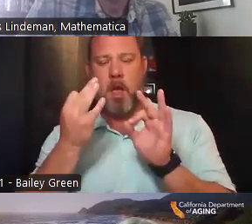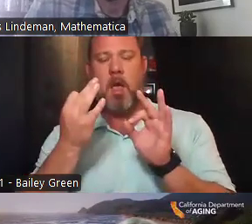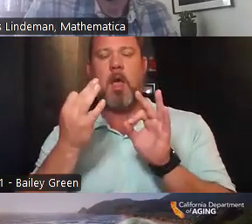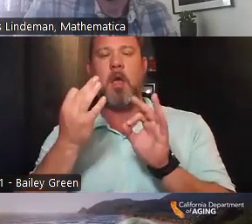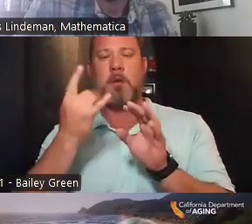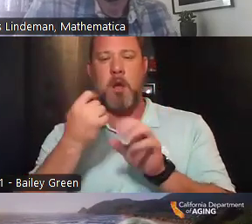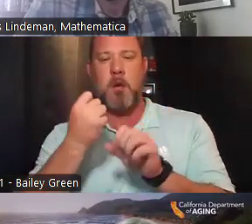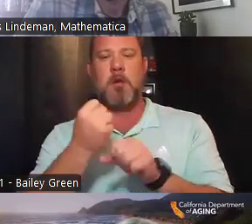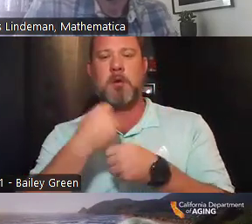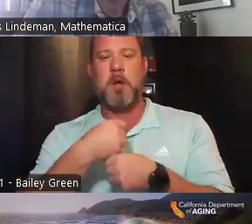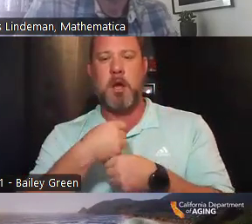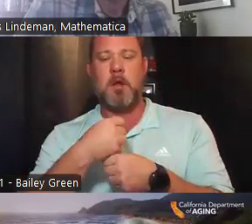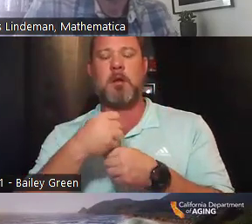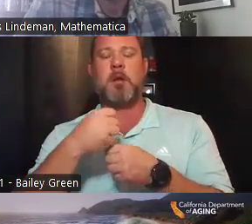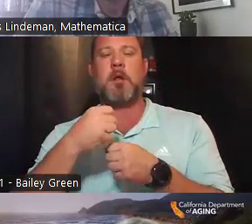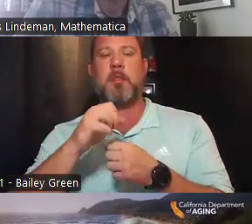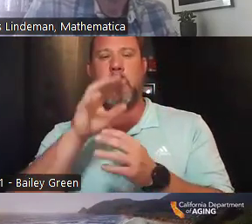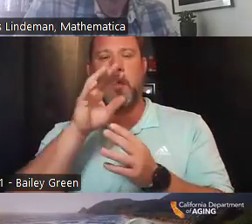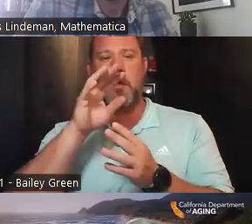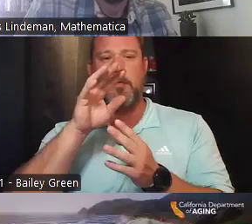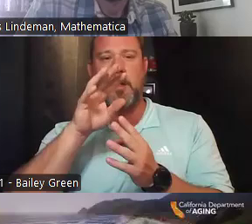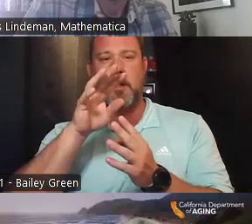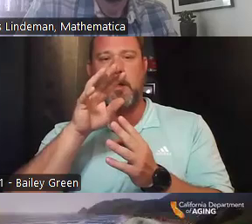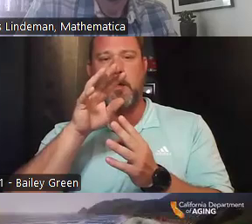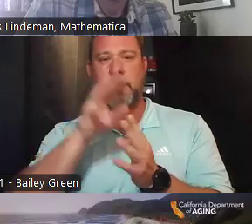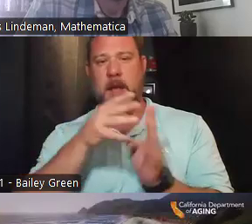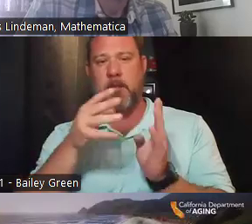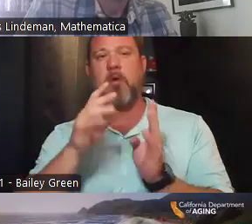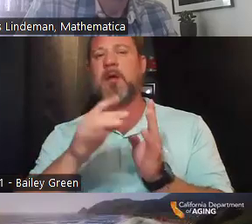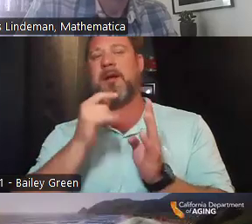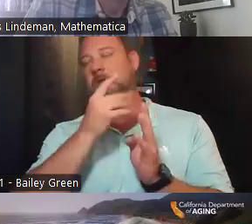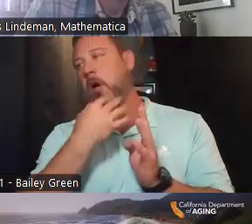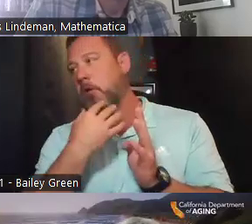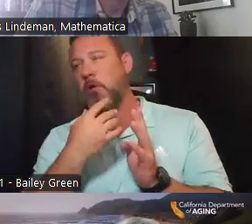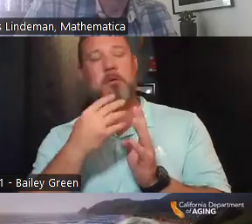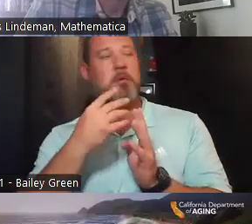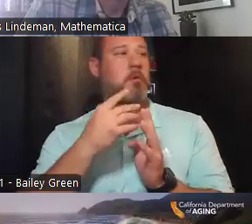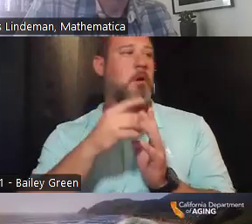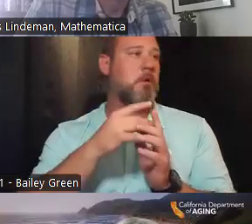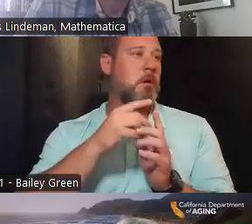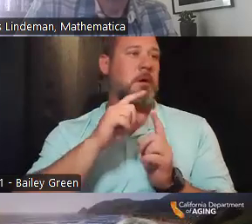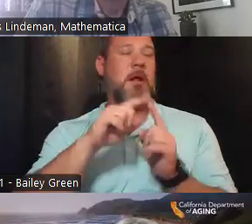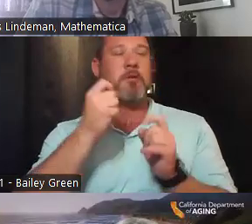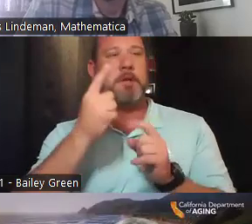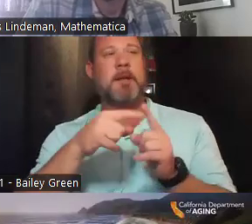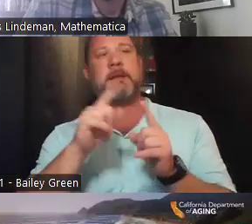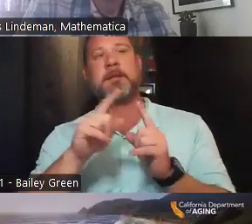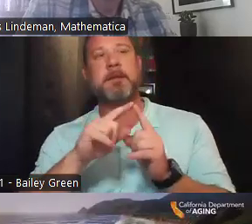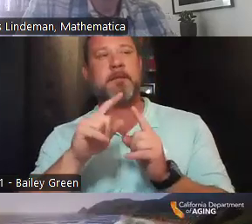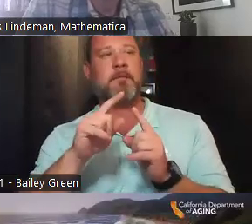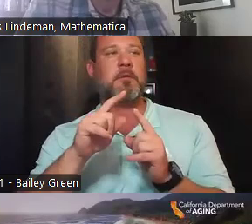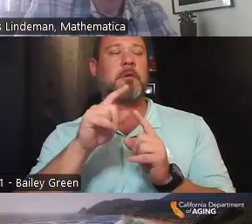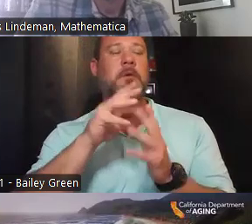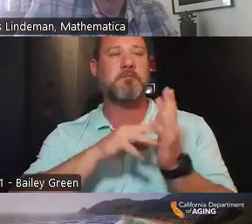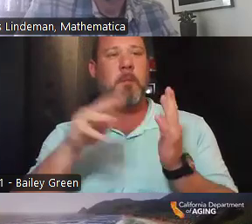we've created a table version so you don't have to rely on color contrast. But again, encourage you to email us or